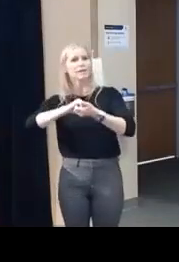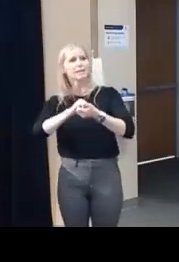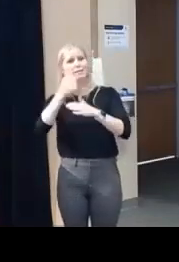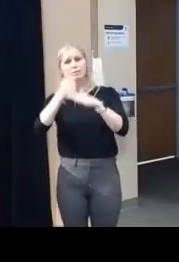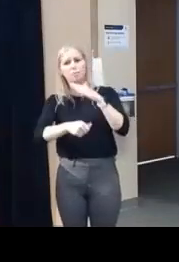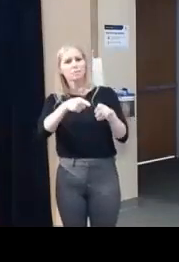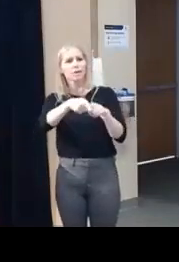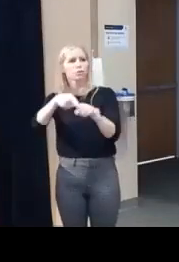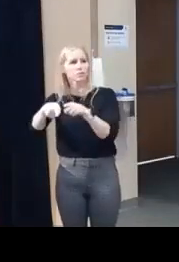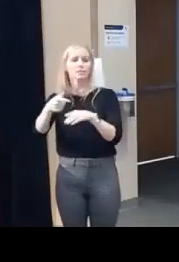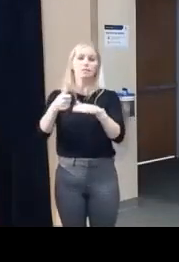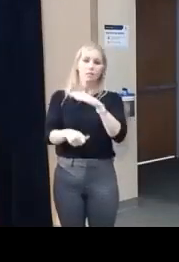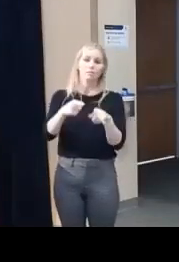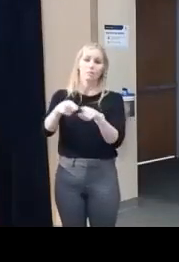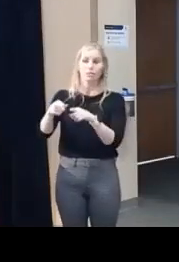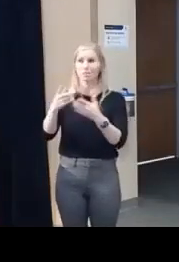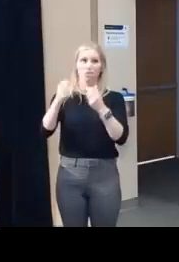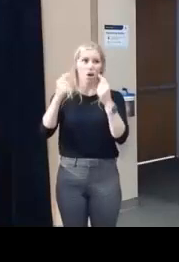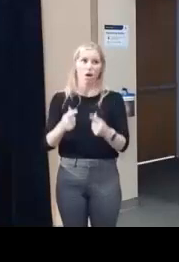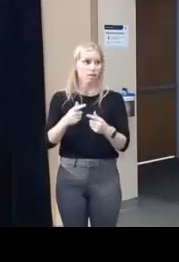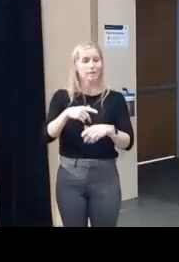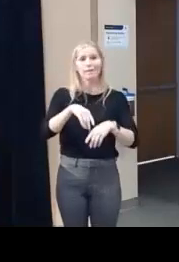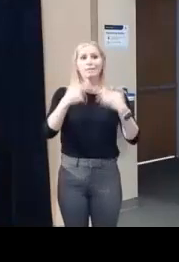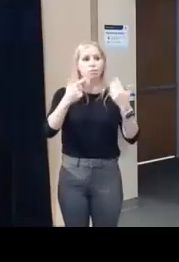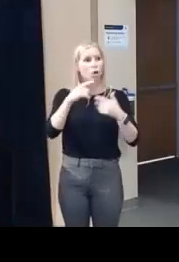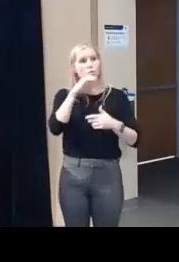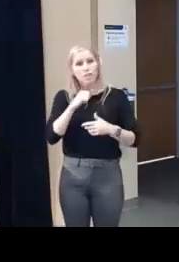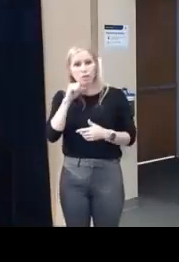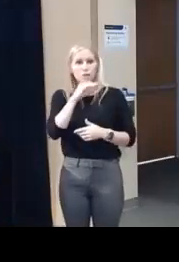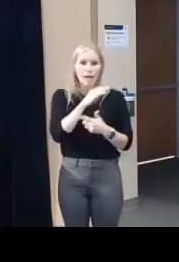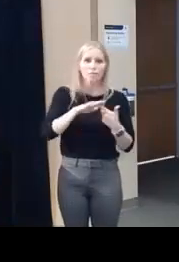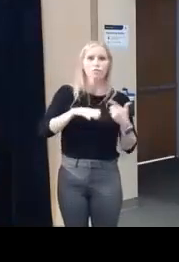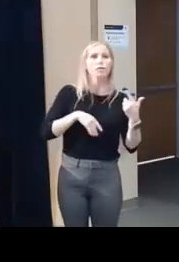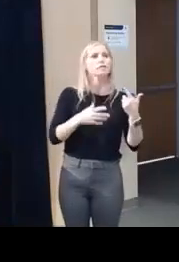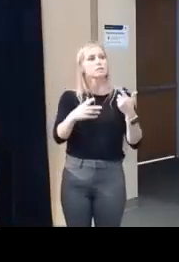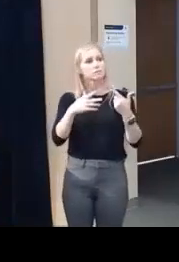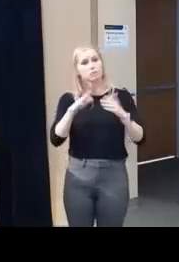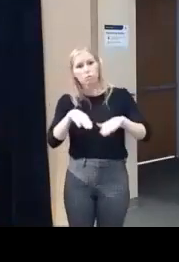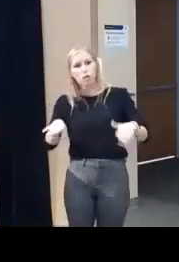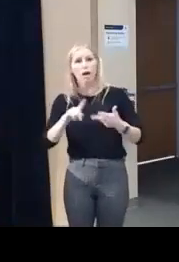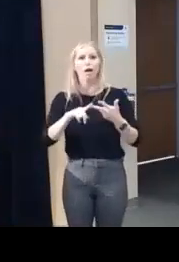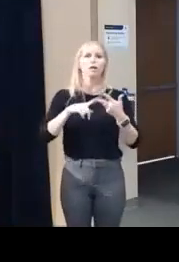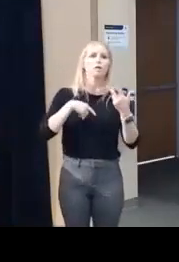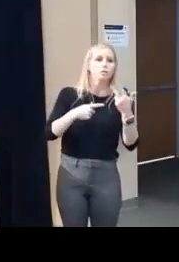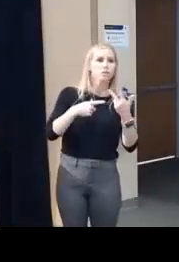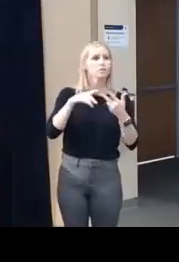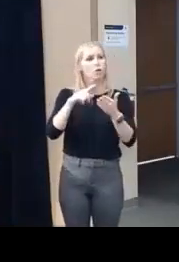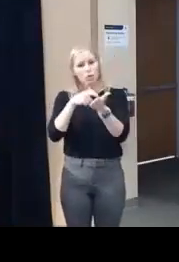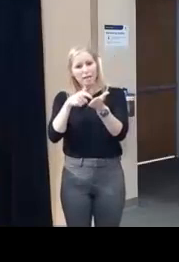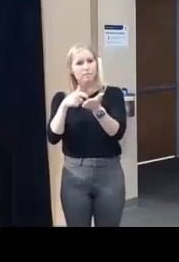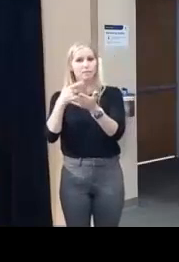all of our subspecialties, consultation and liaison, geriatrics, forensics, child and adolescent. Substance use shows up